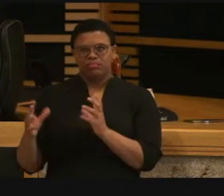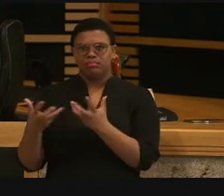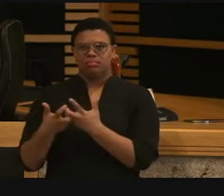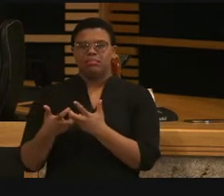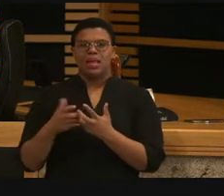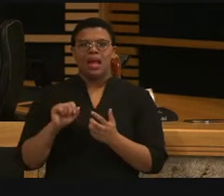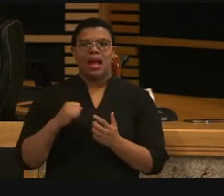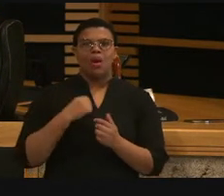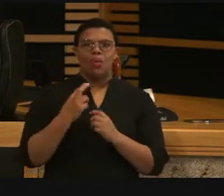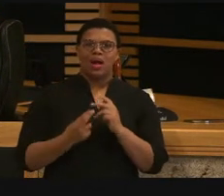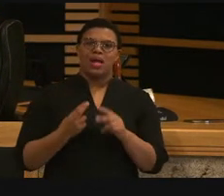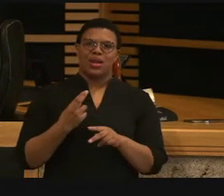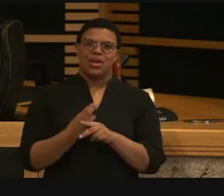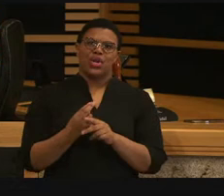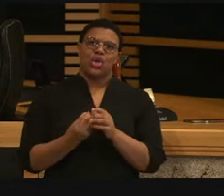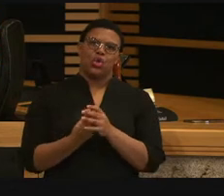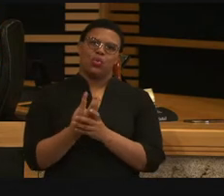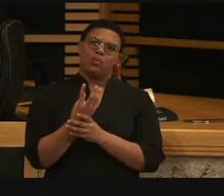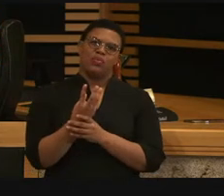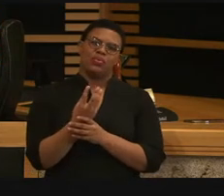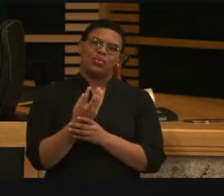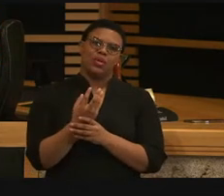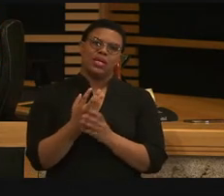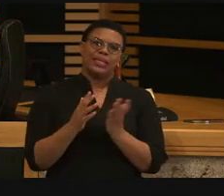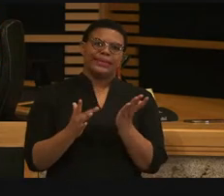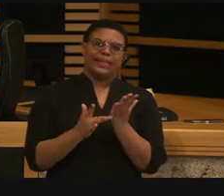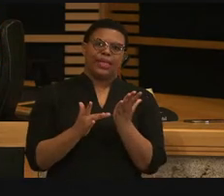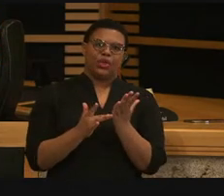capabilities. I so move, Deputy Speaker.